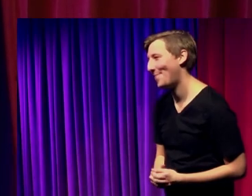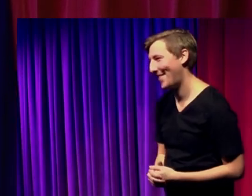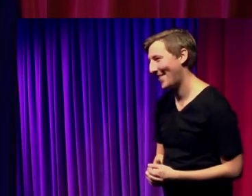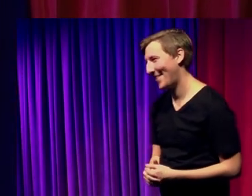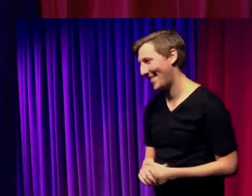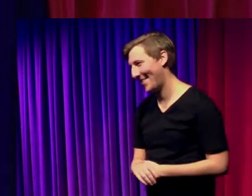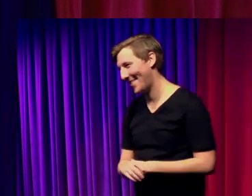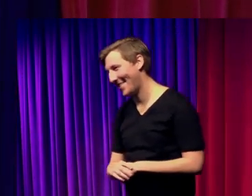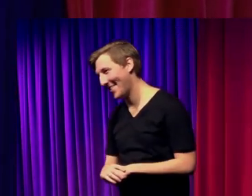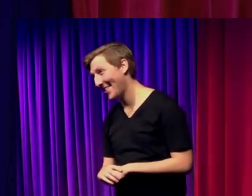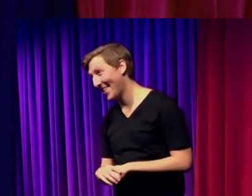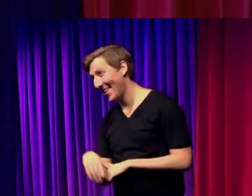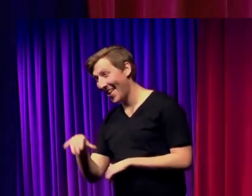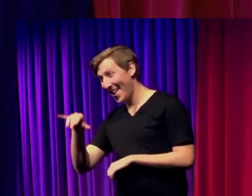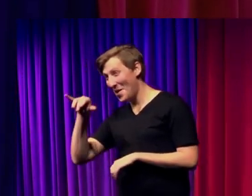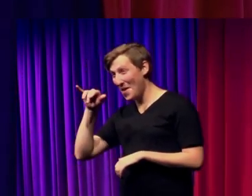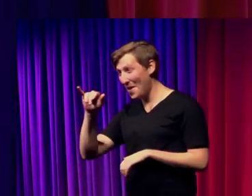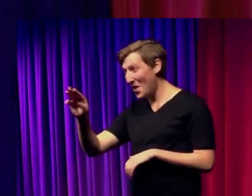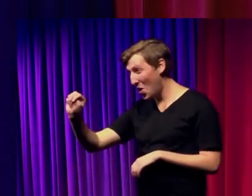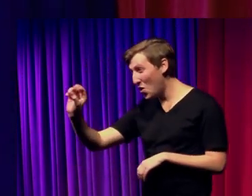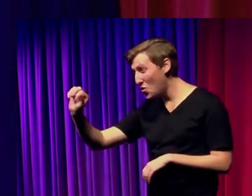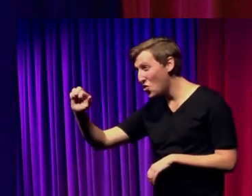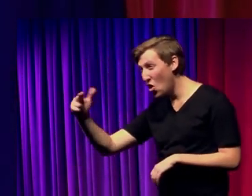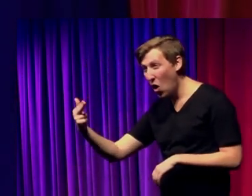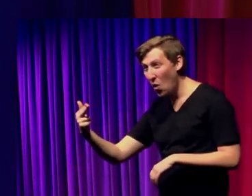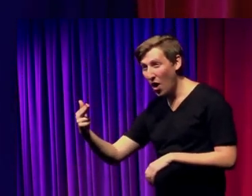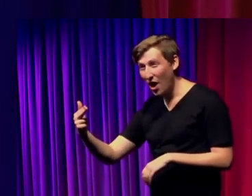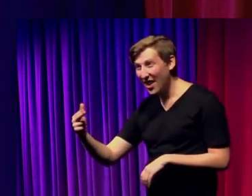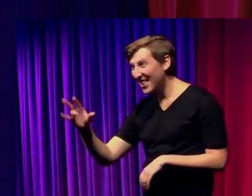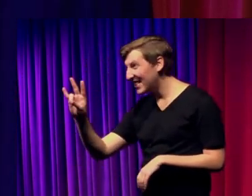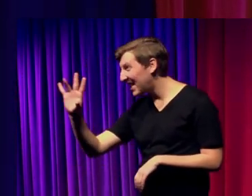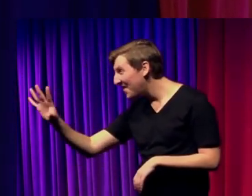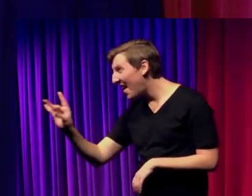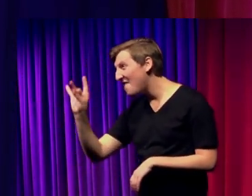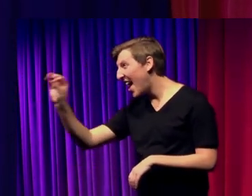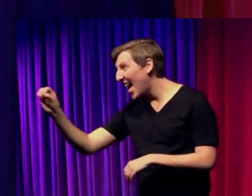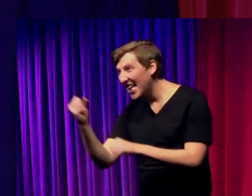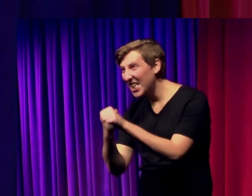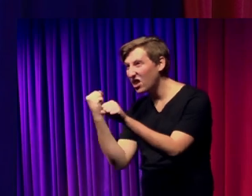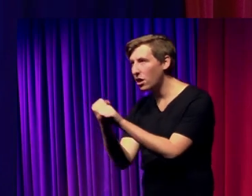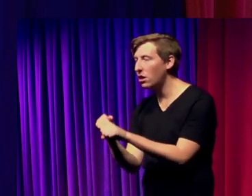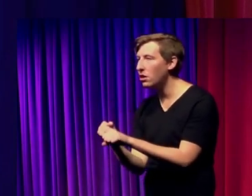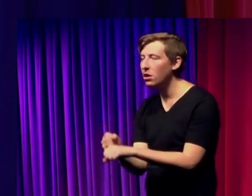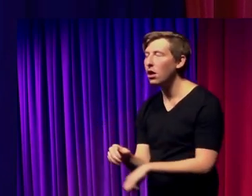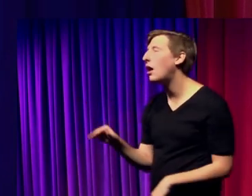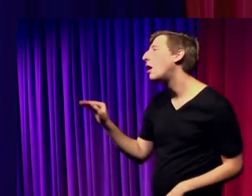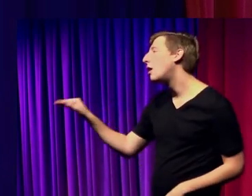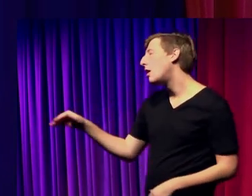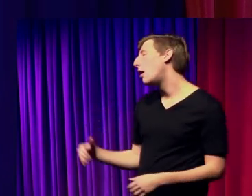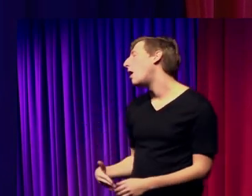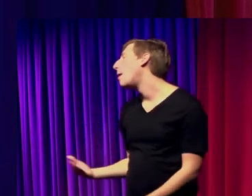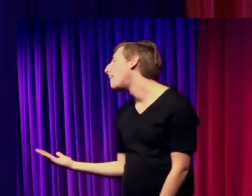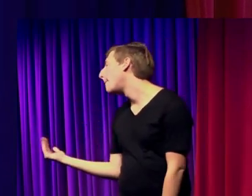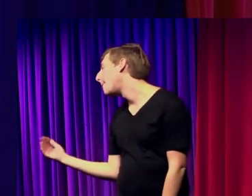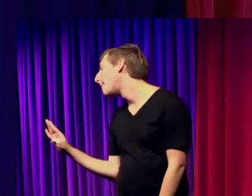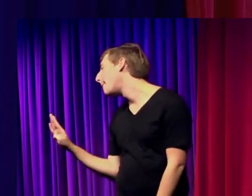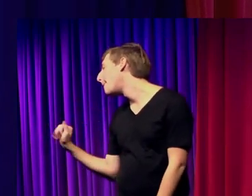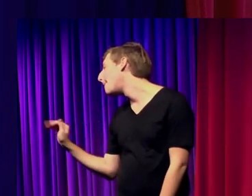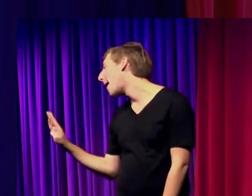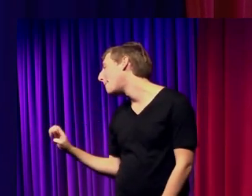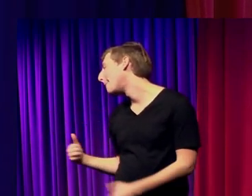Because that man spent, what, 75, 80 years, I don't know, just being like, babe, babe,